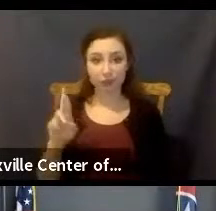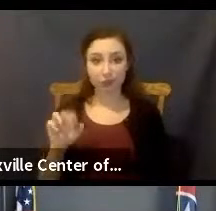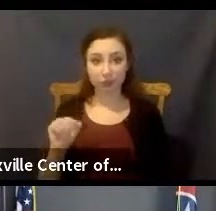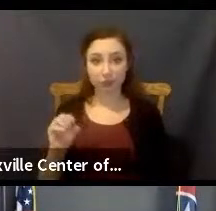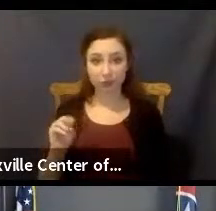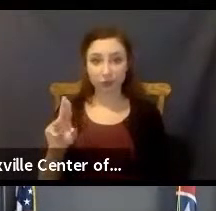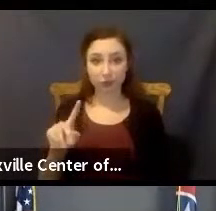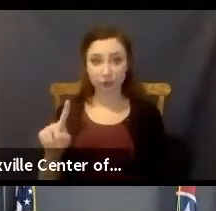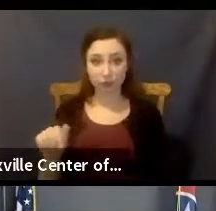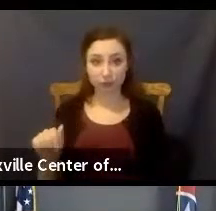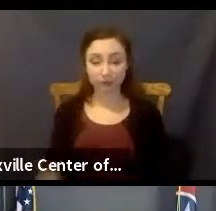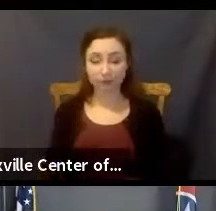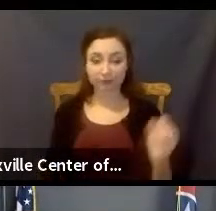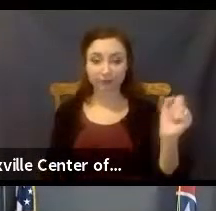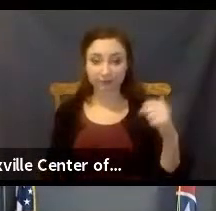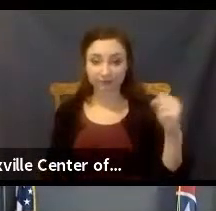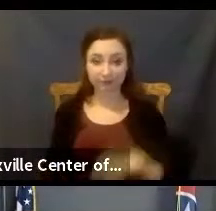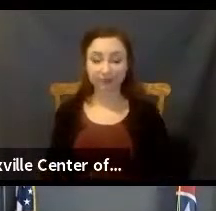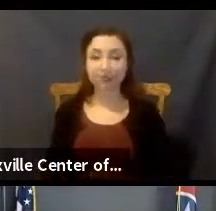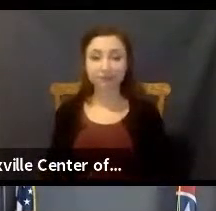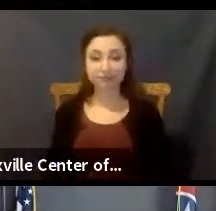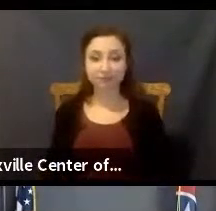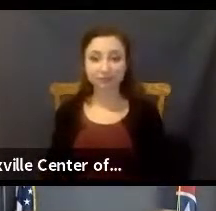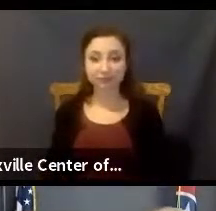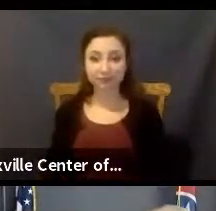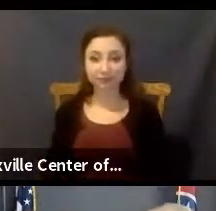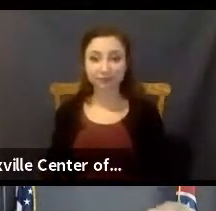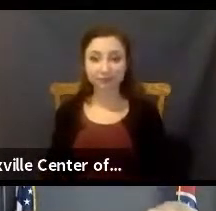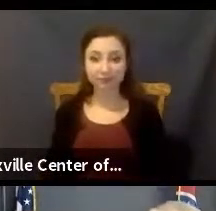Souza? Yes.